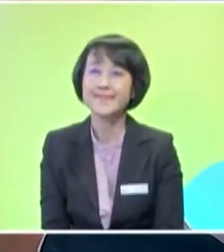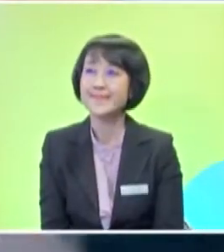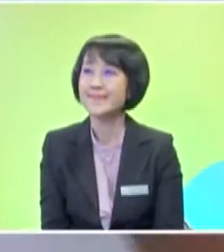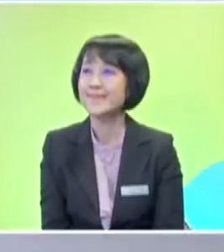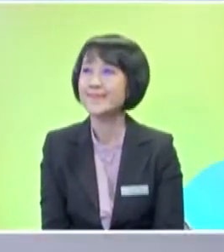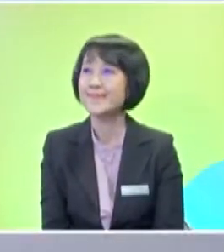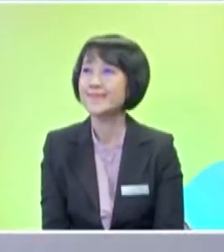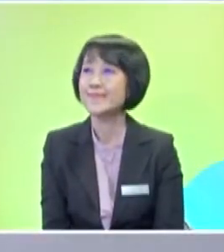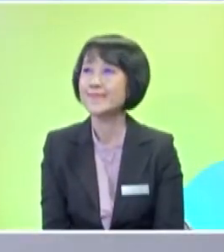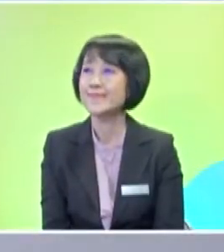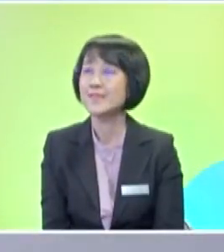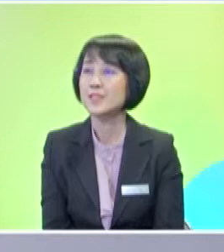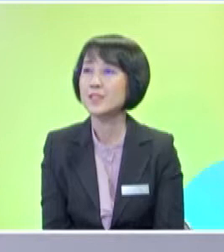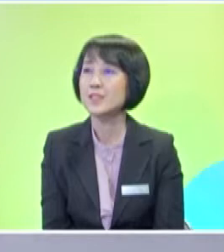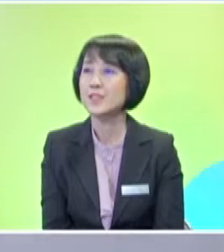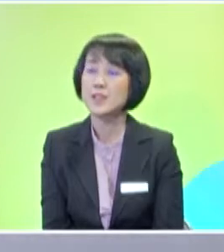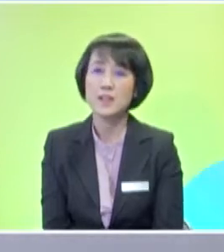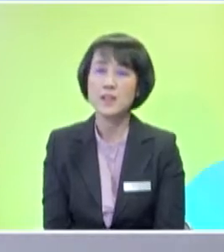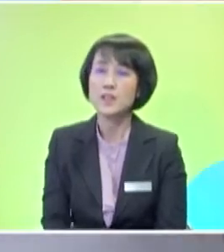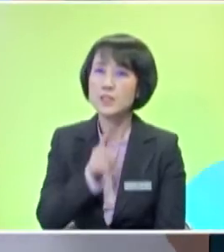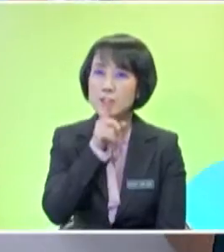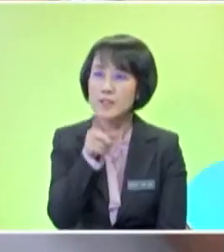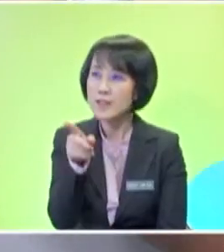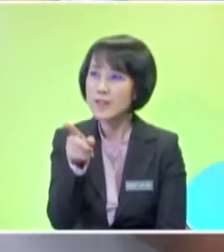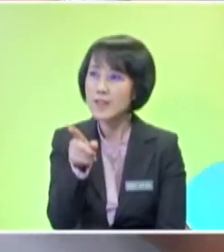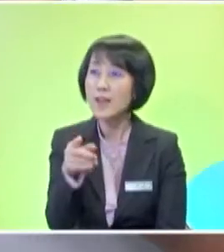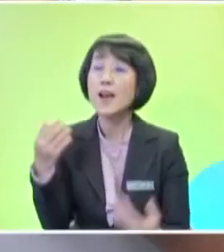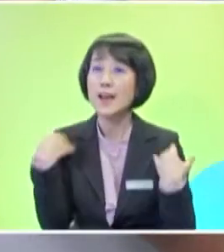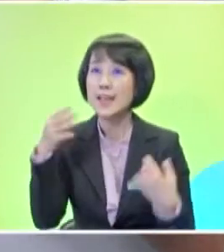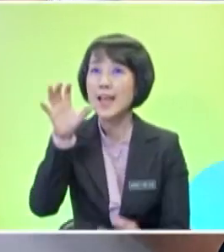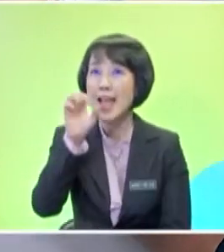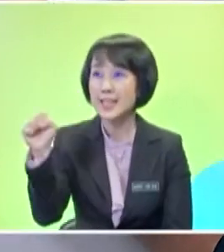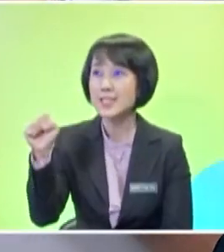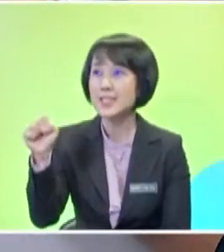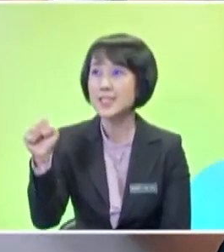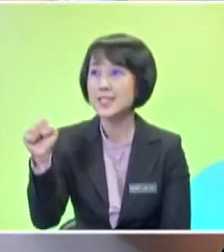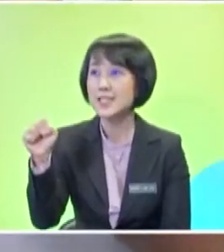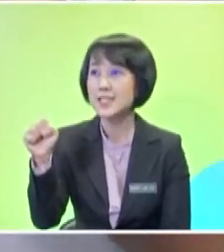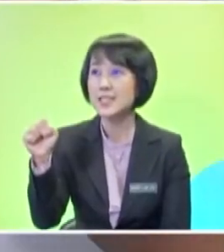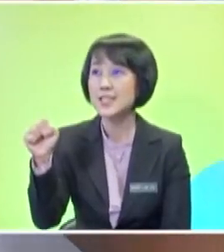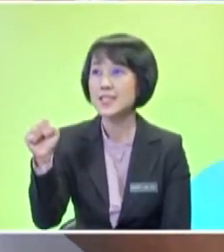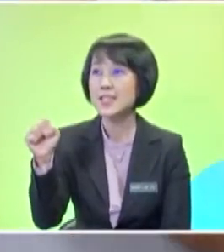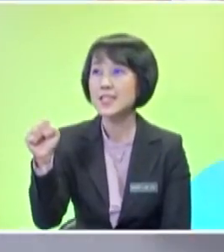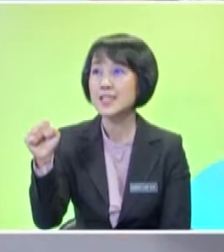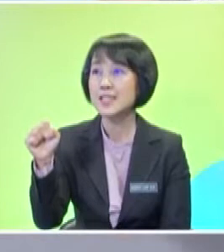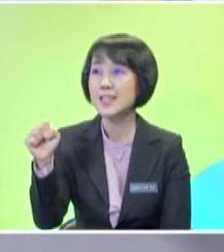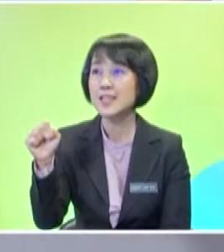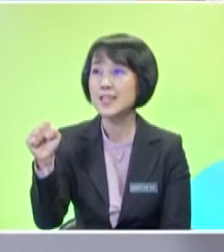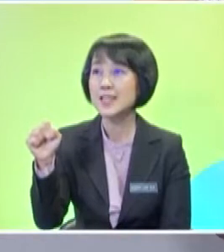banana. Are you sure? Oh, wait, this has an S. Okay. Banana.